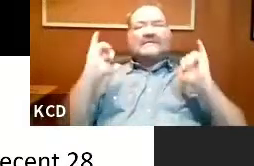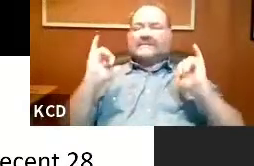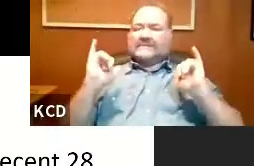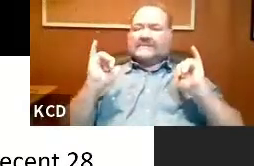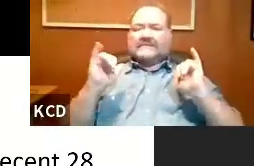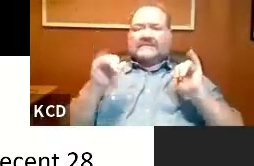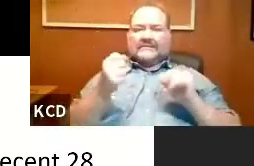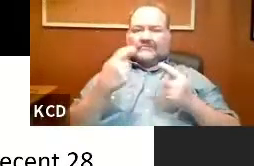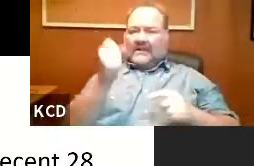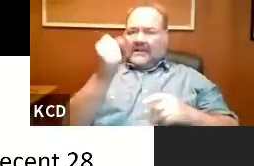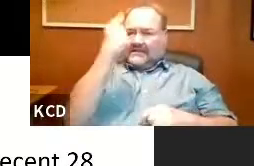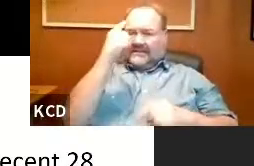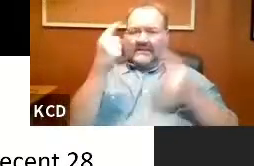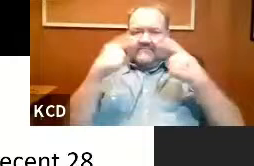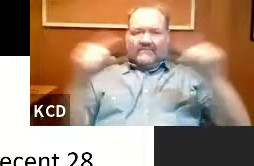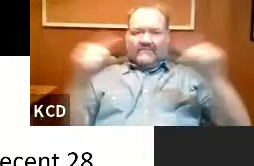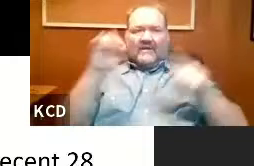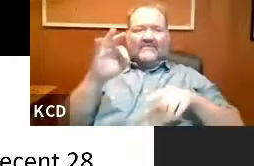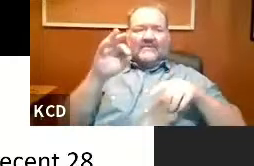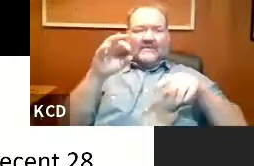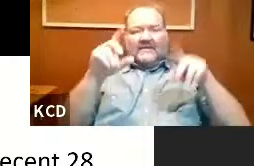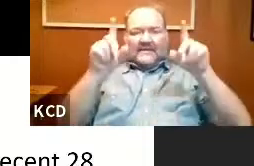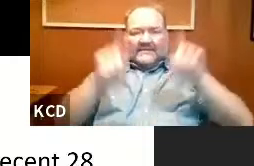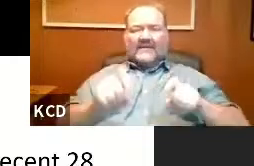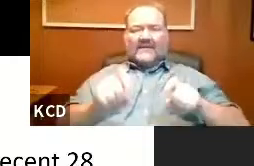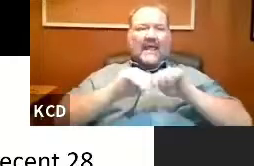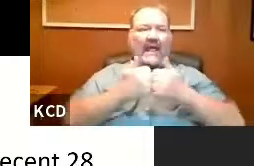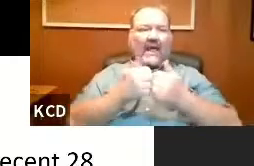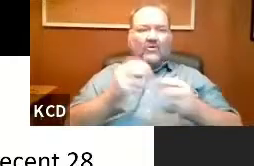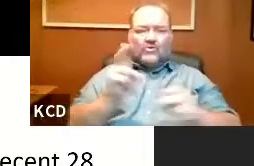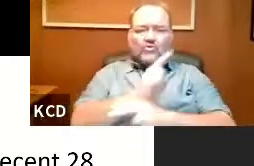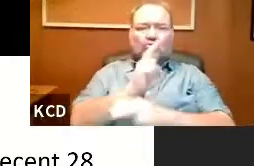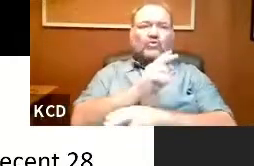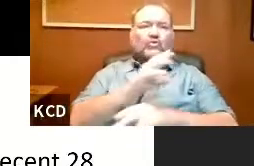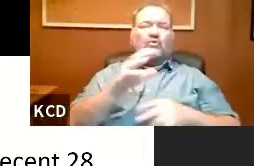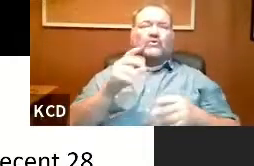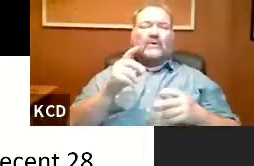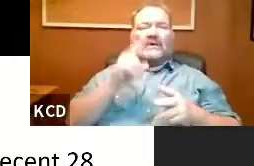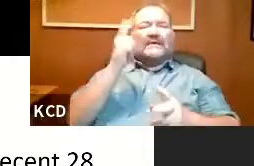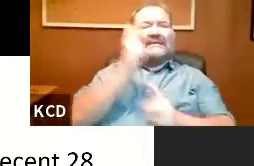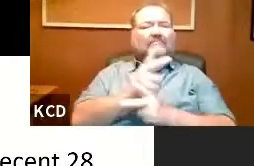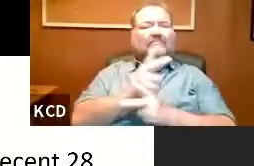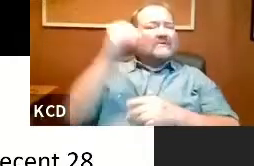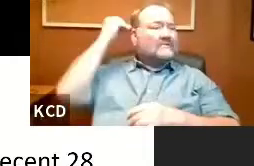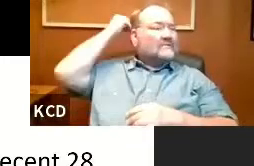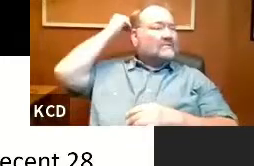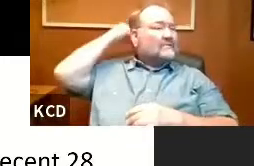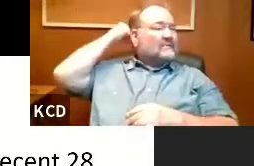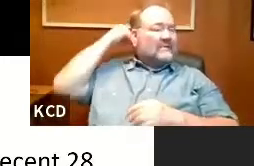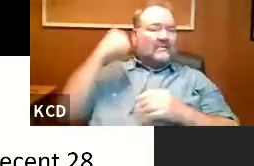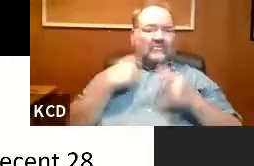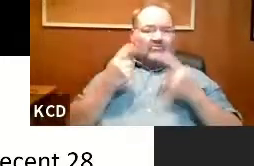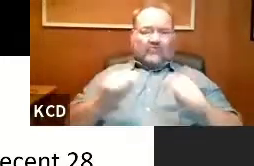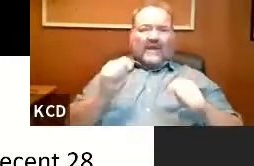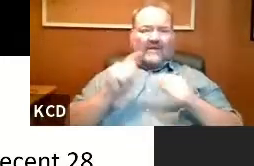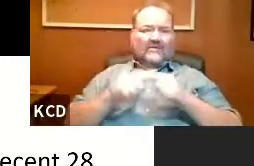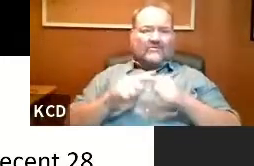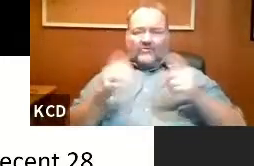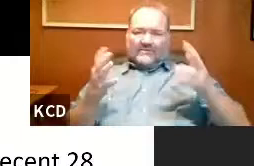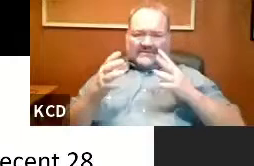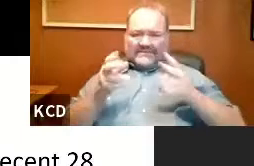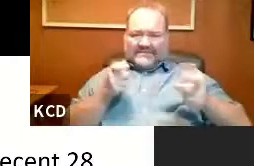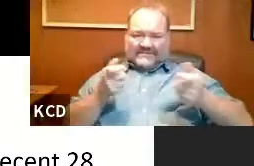the efficacy of those tests and the way they're used. And so it's just something to keep in the back of your mind as we're trying to navigate how